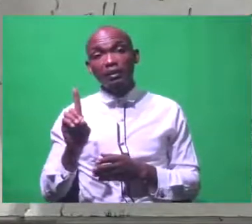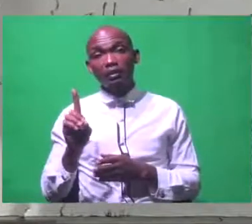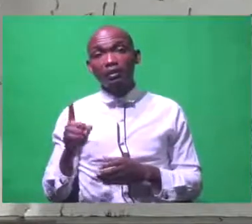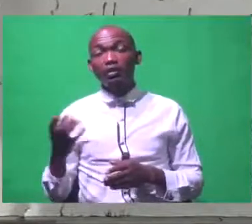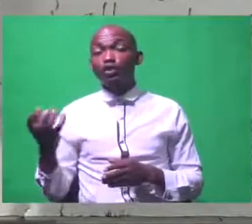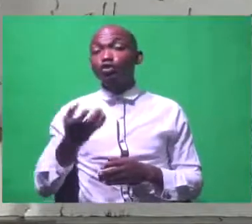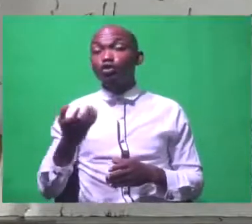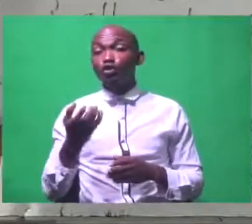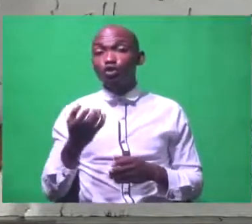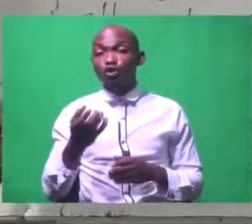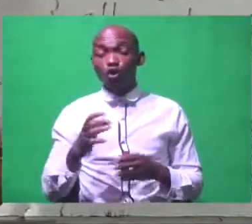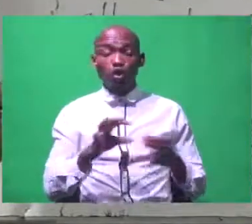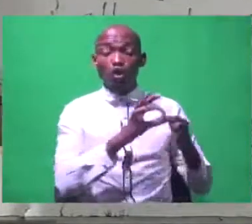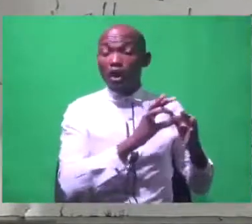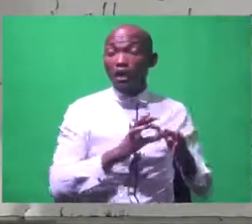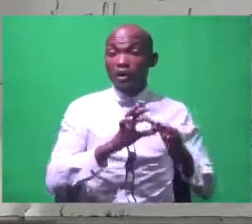social organization.